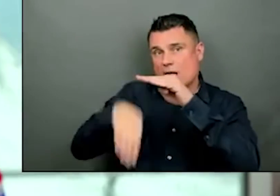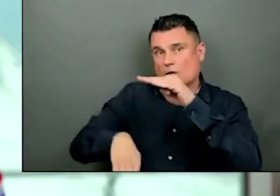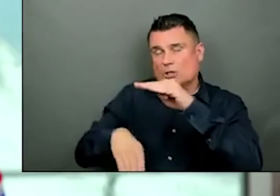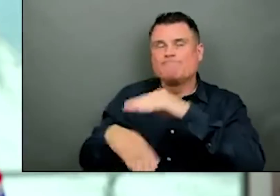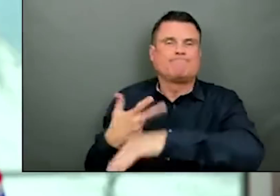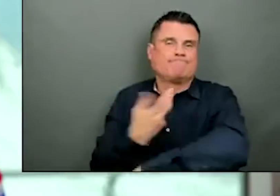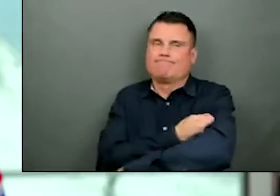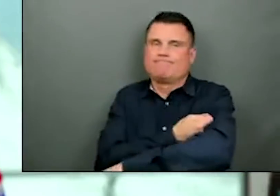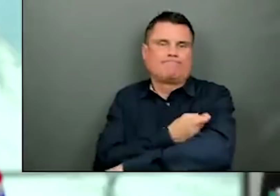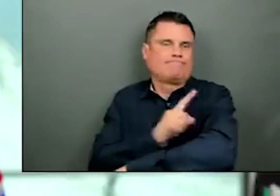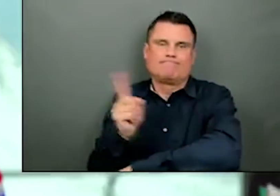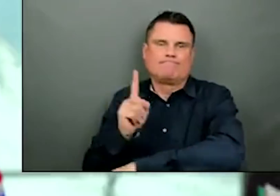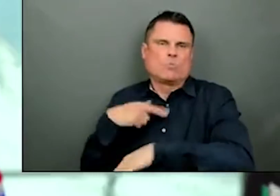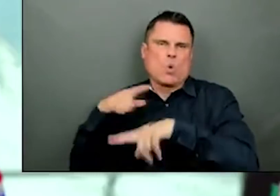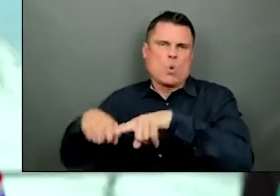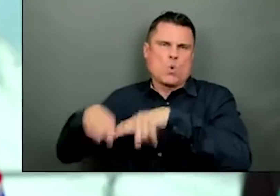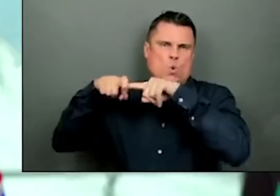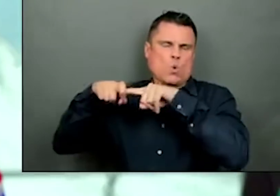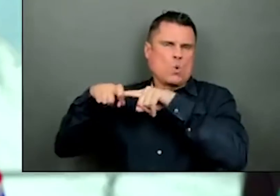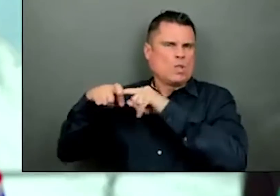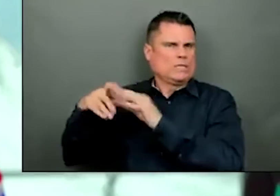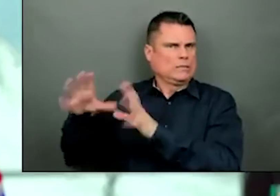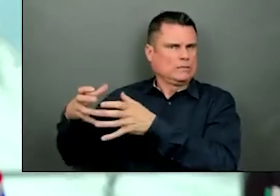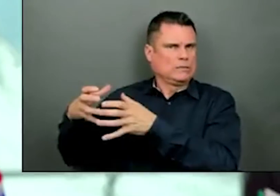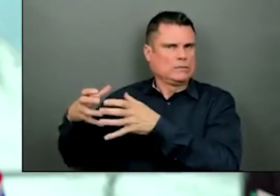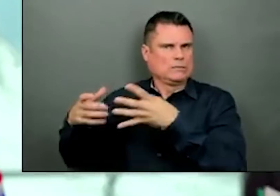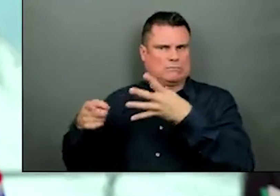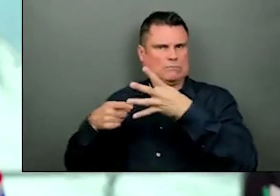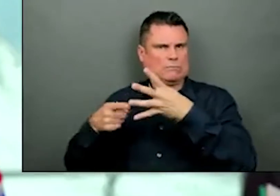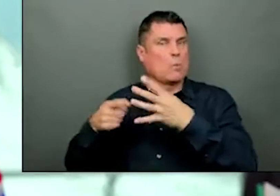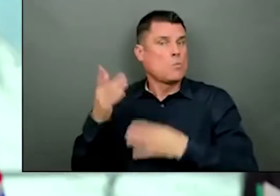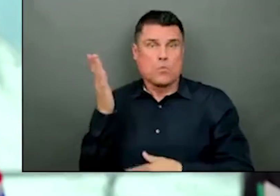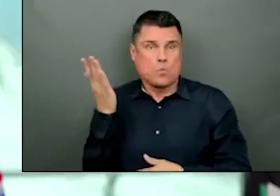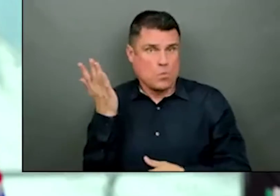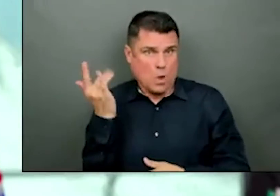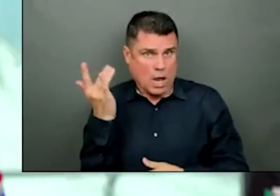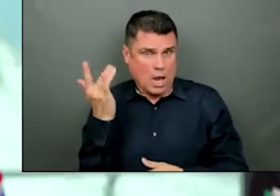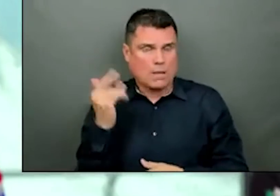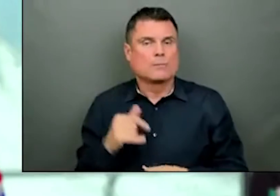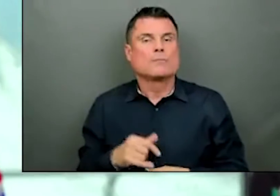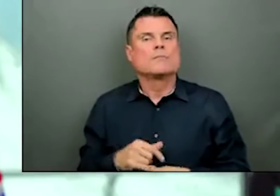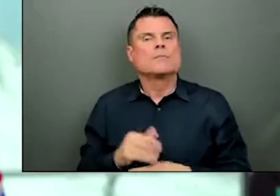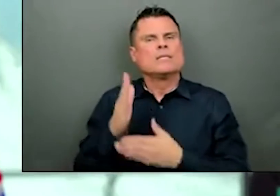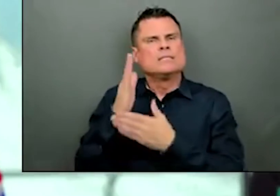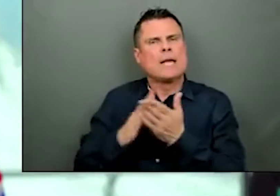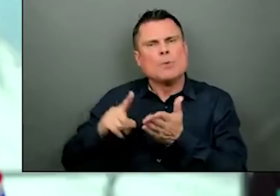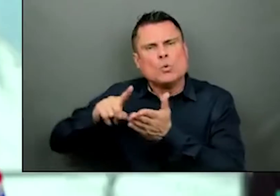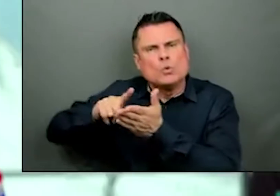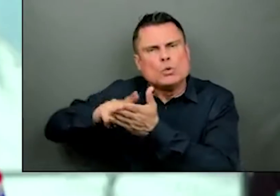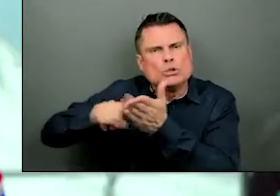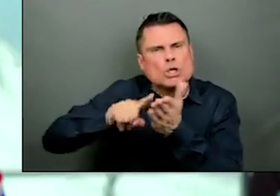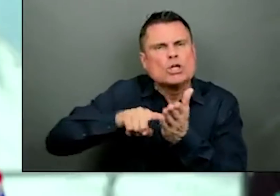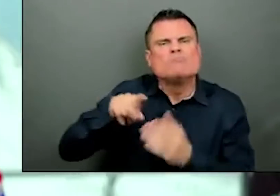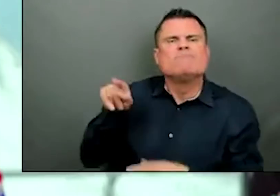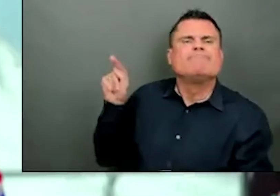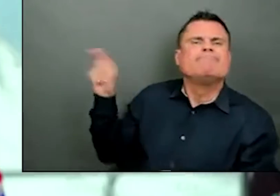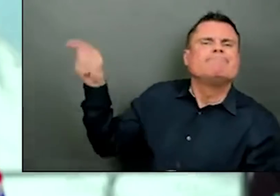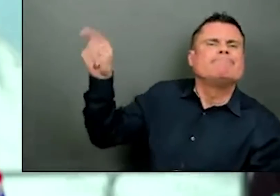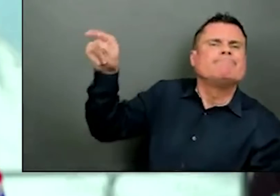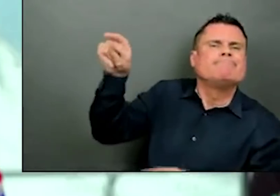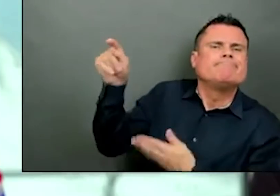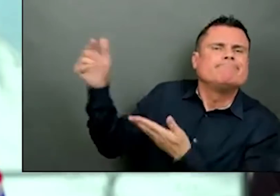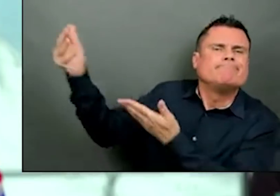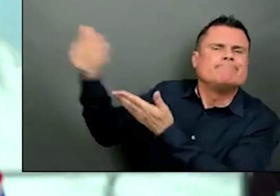very serious blood clots, sometimes in the brain, associated with low platelets that has been seen in a small number